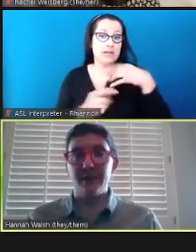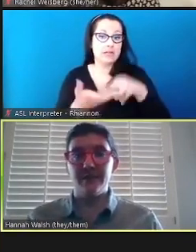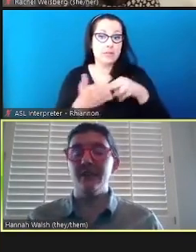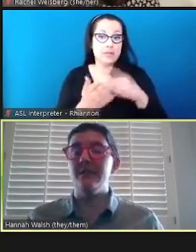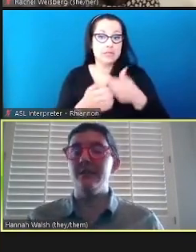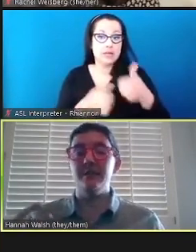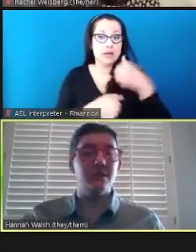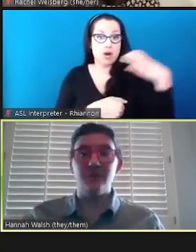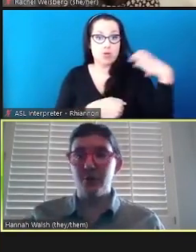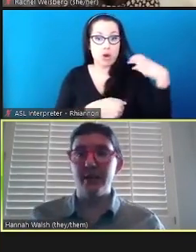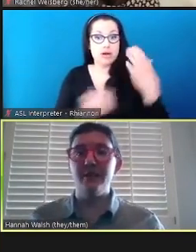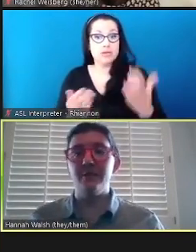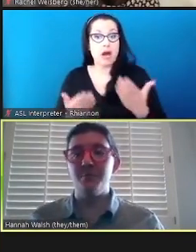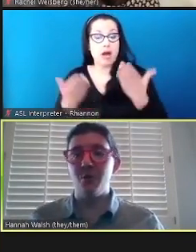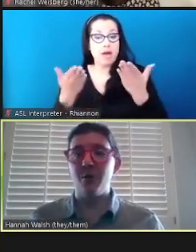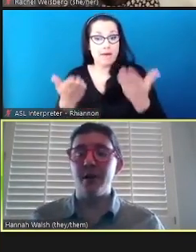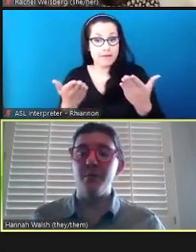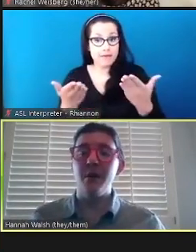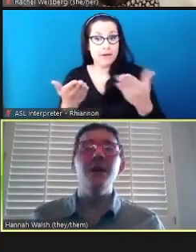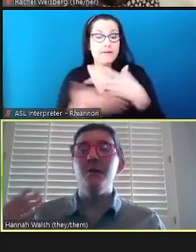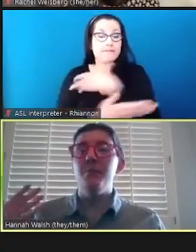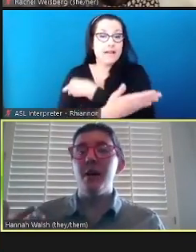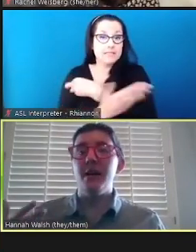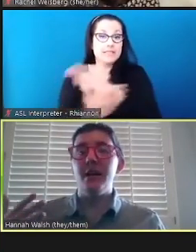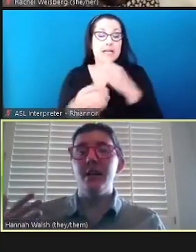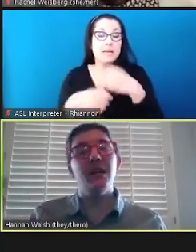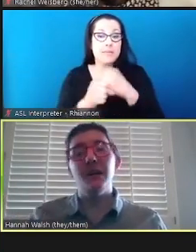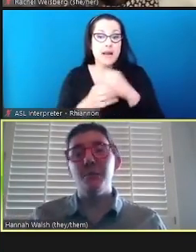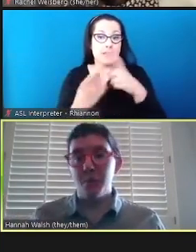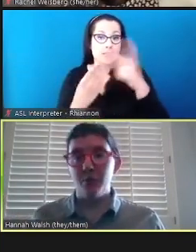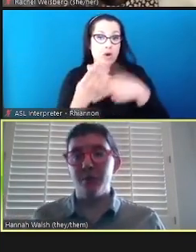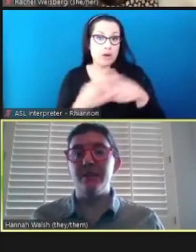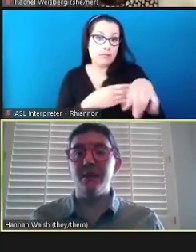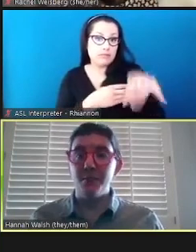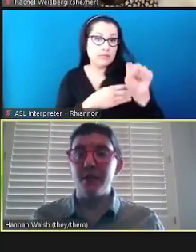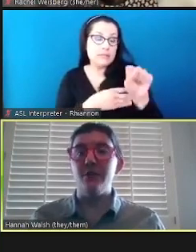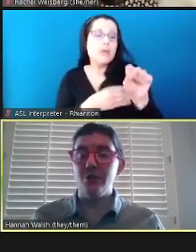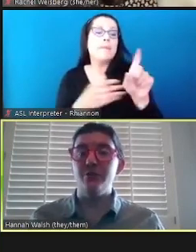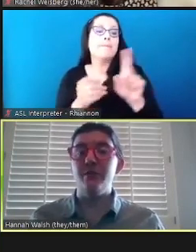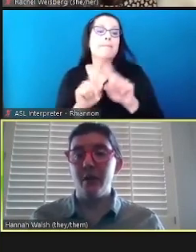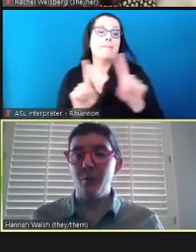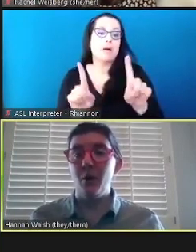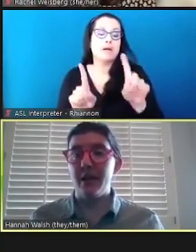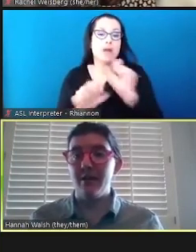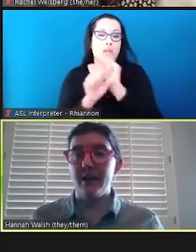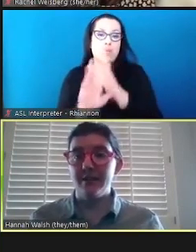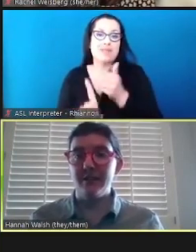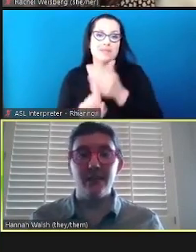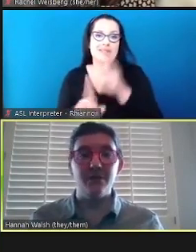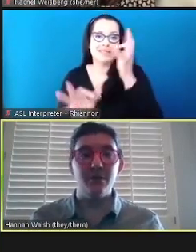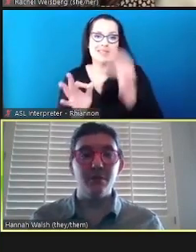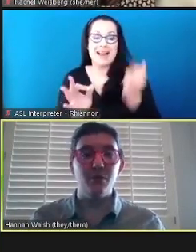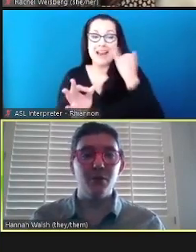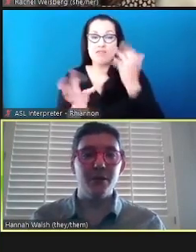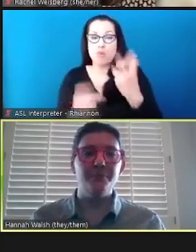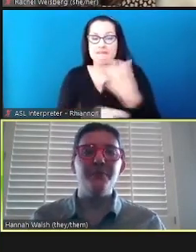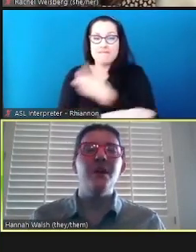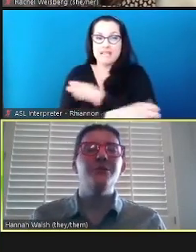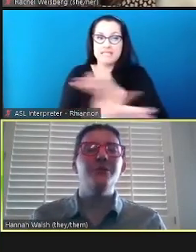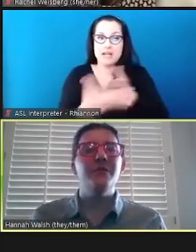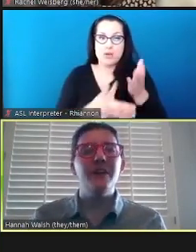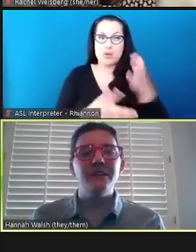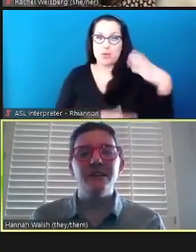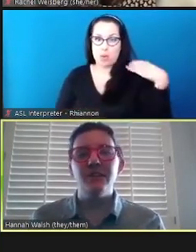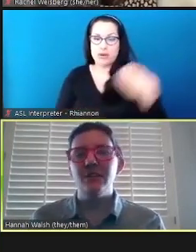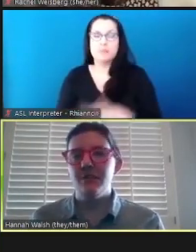these vaccines, it's created this program, but employees can pick or choose if they want to get vaccinated through the employer.